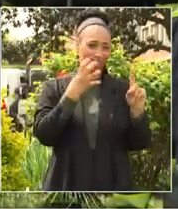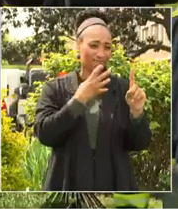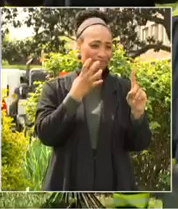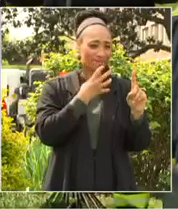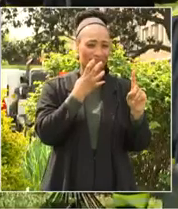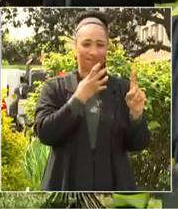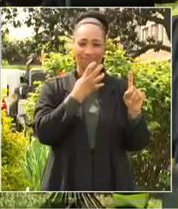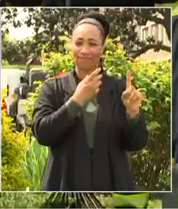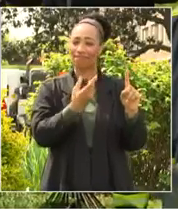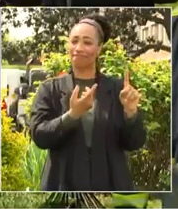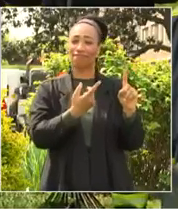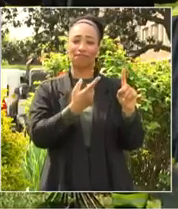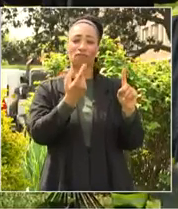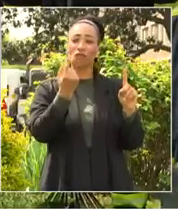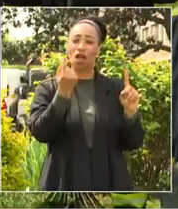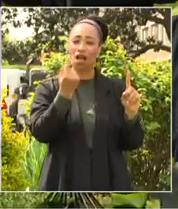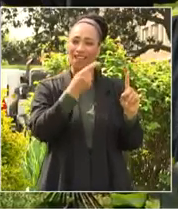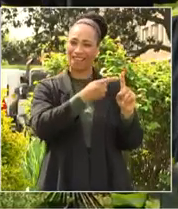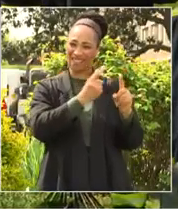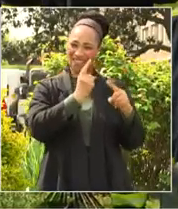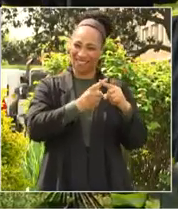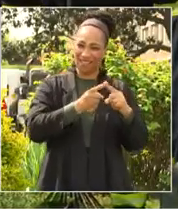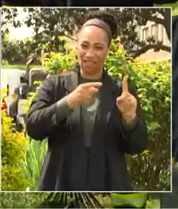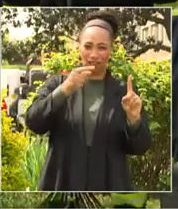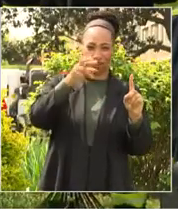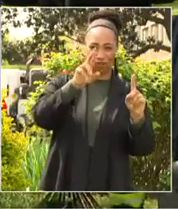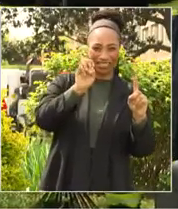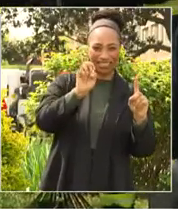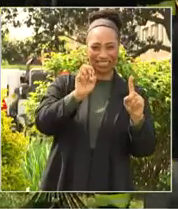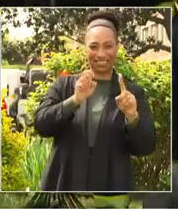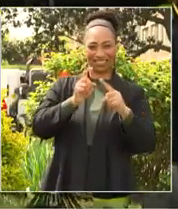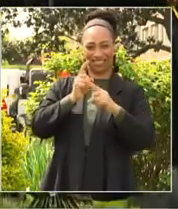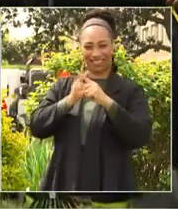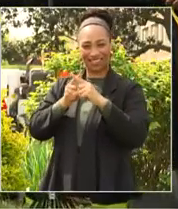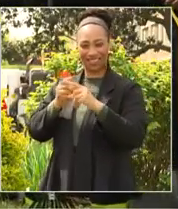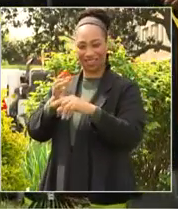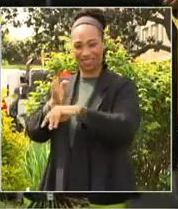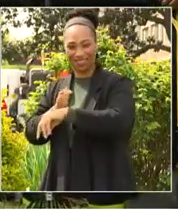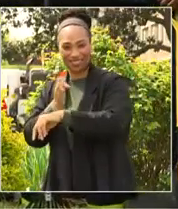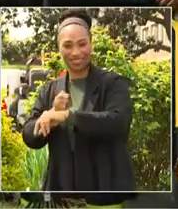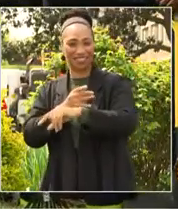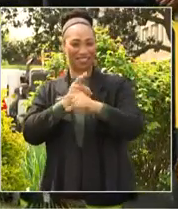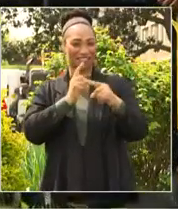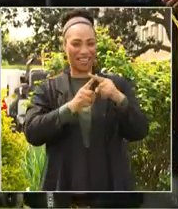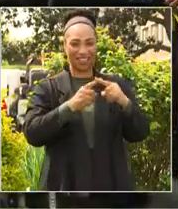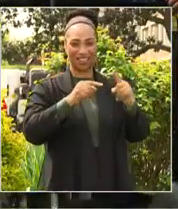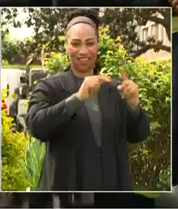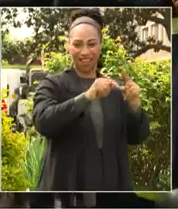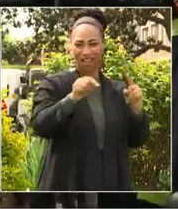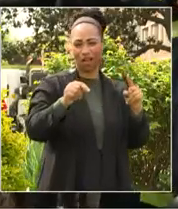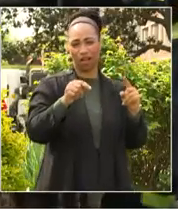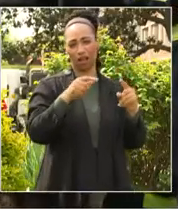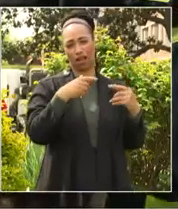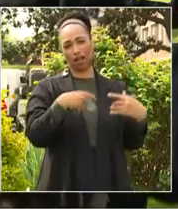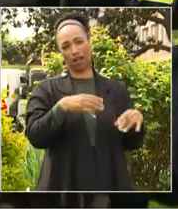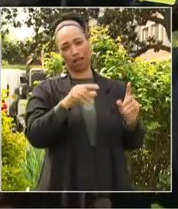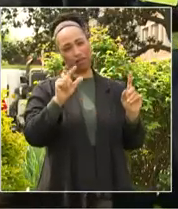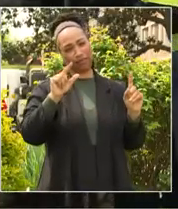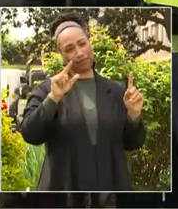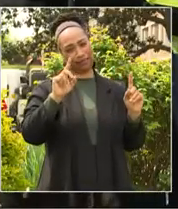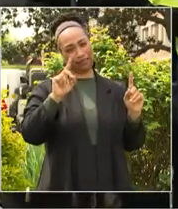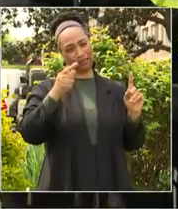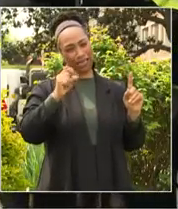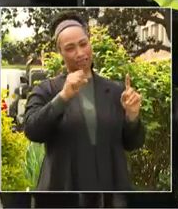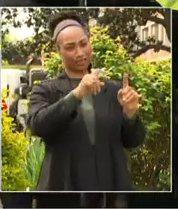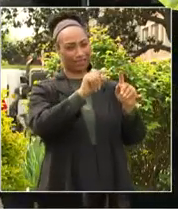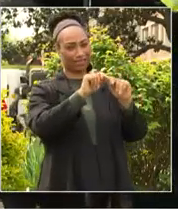many ways our maintenance section in DC government. And DGS and the team make sure that